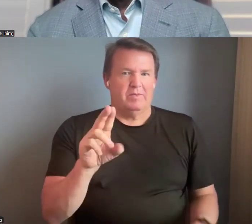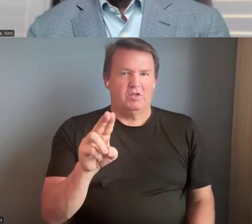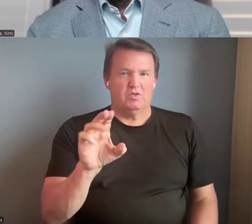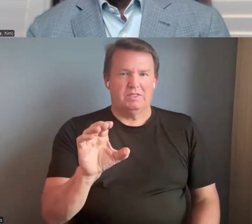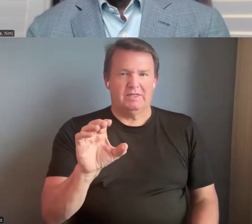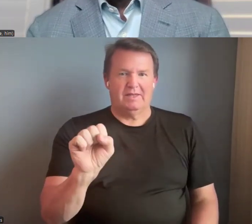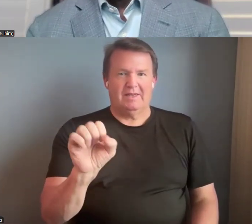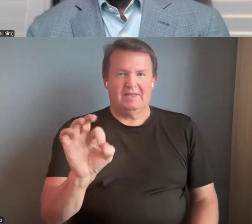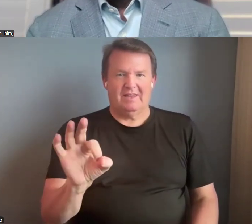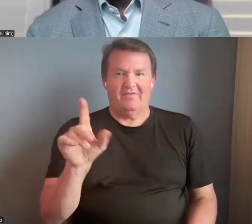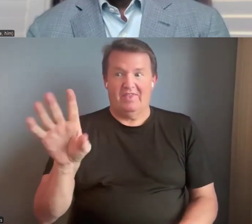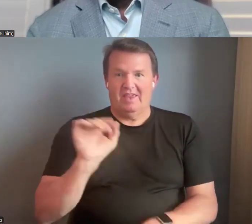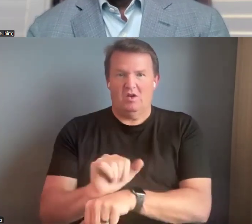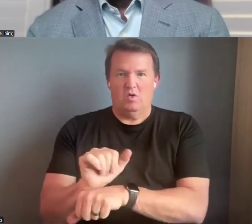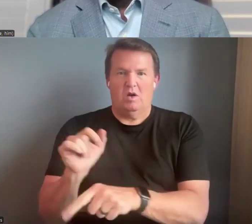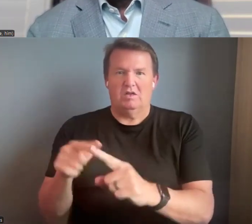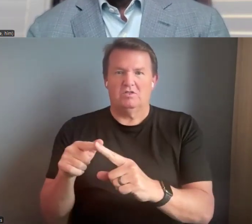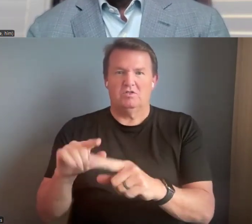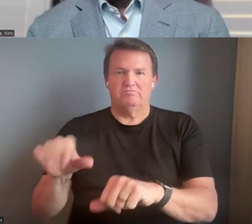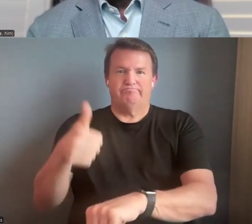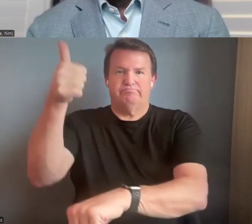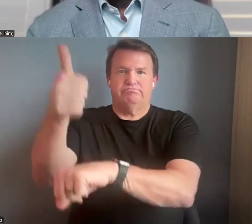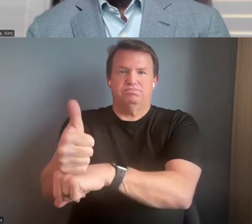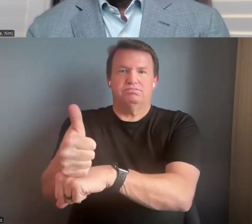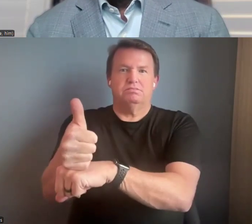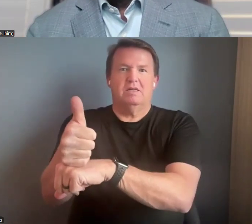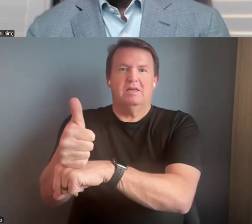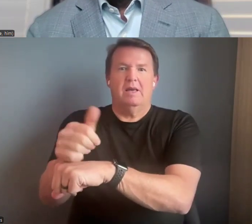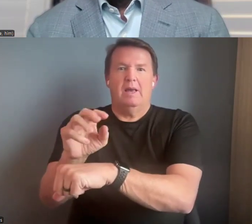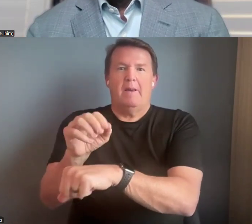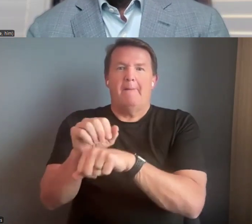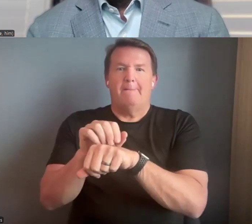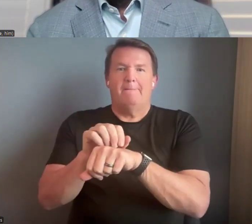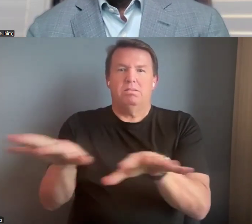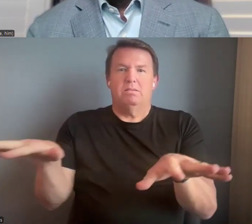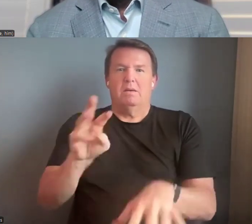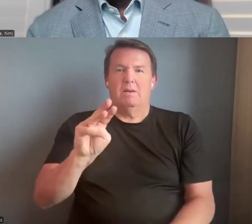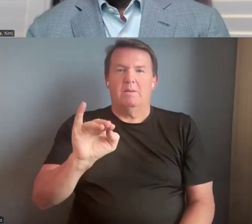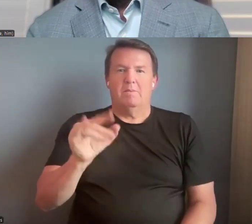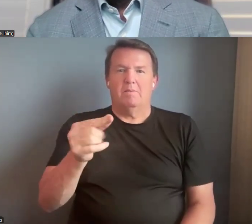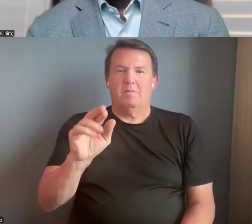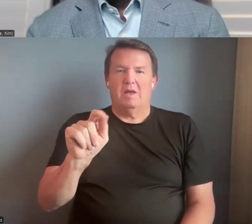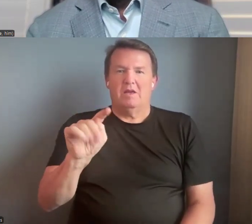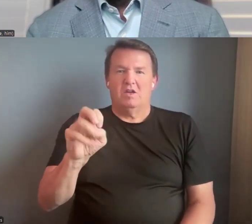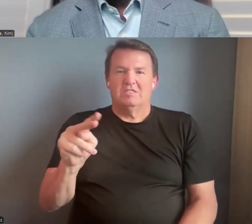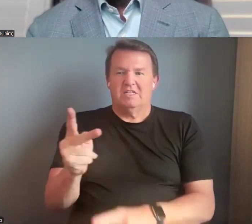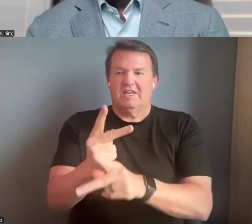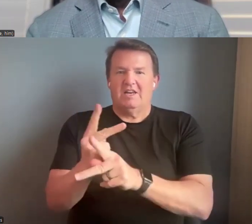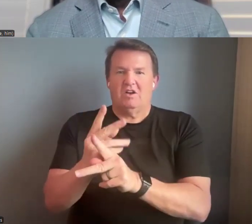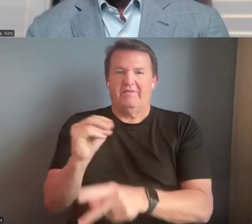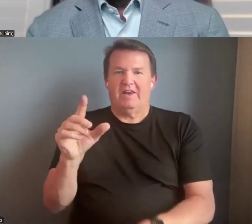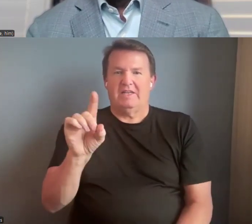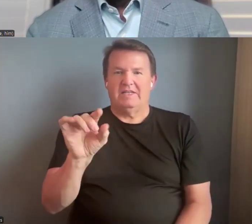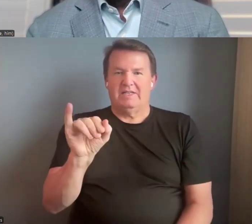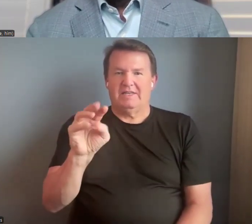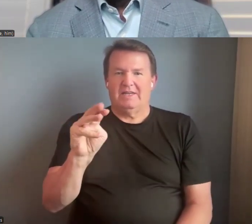in their work to launch the migration, caregiving, and dementia study. So we wanted to have